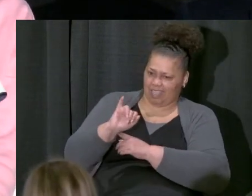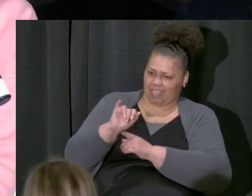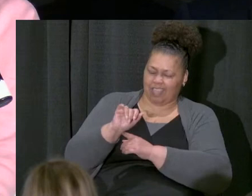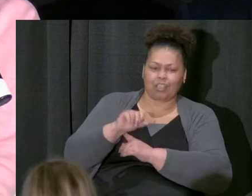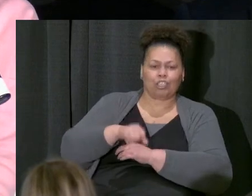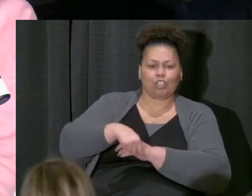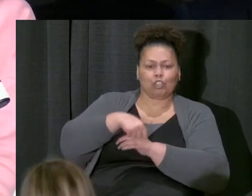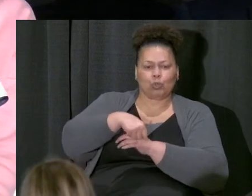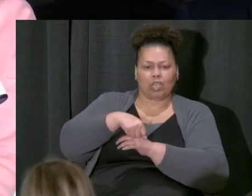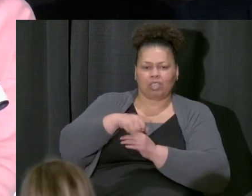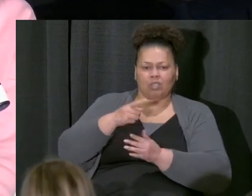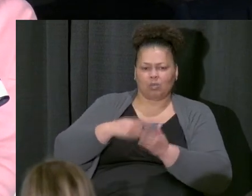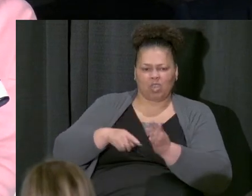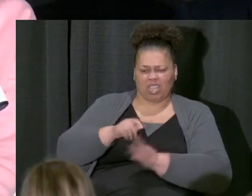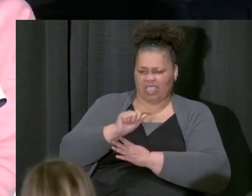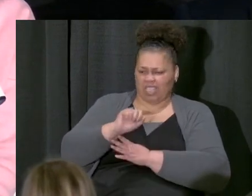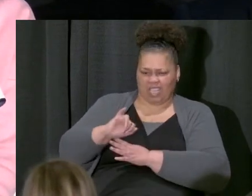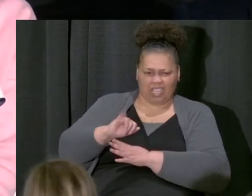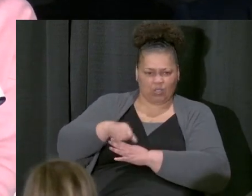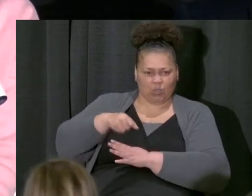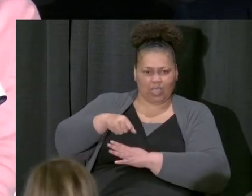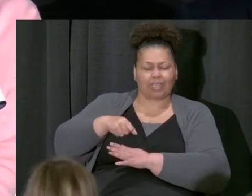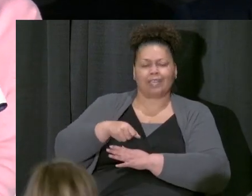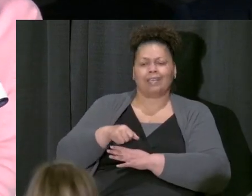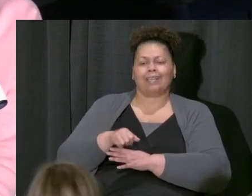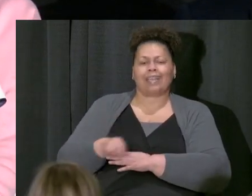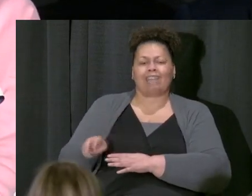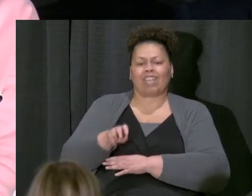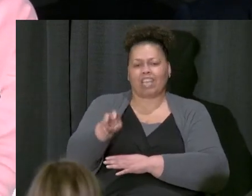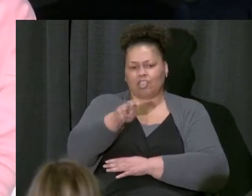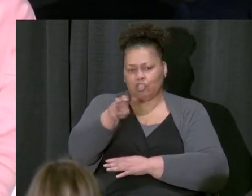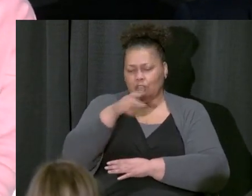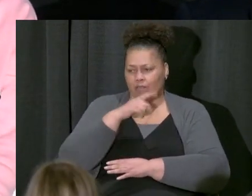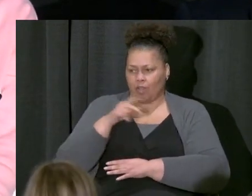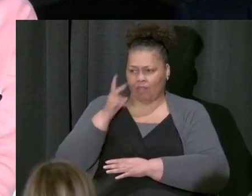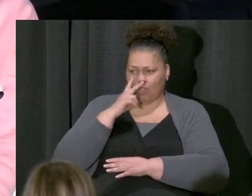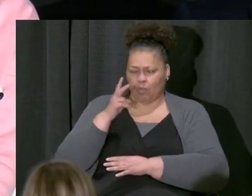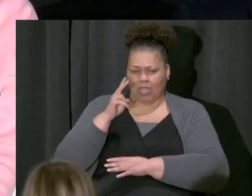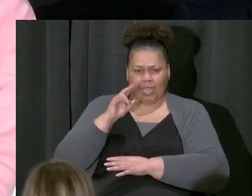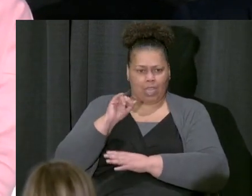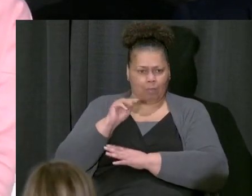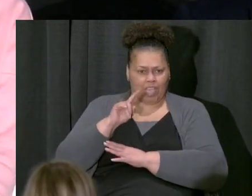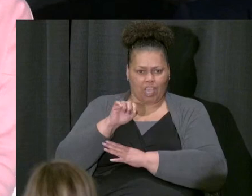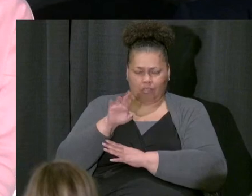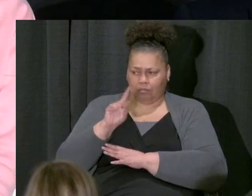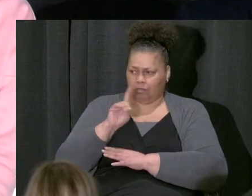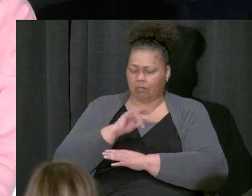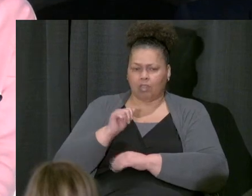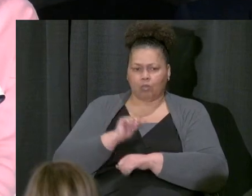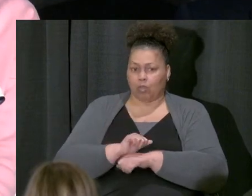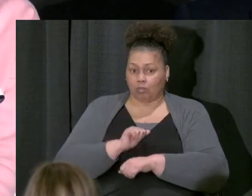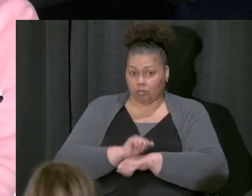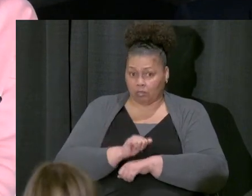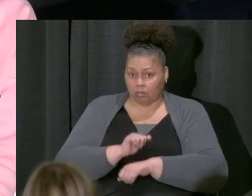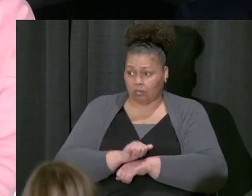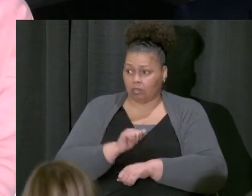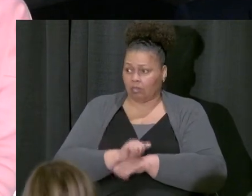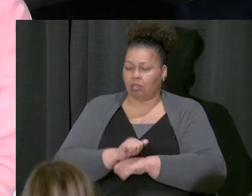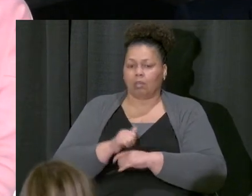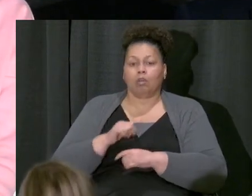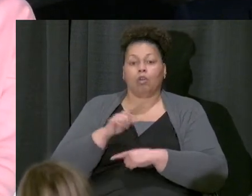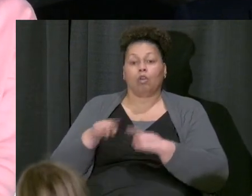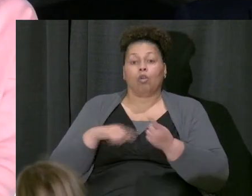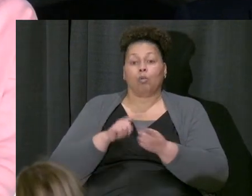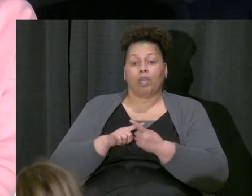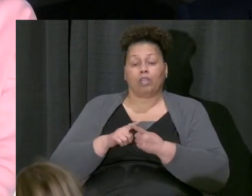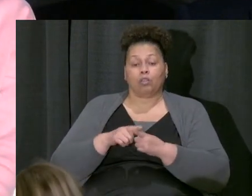a navigation robot for the visually impaired. And so it works something like this. So when you